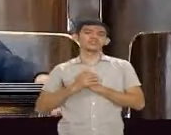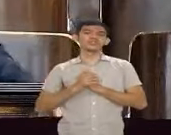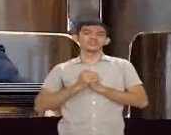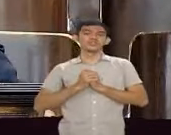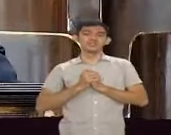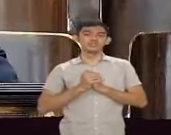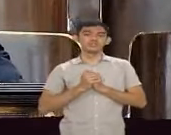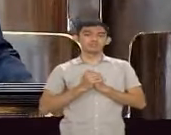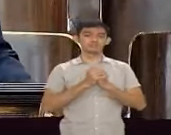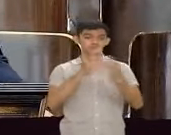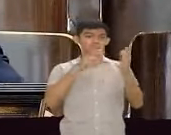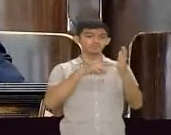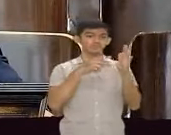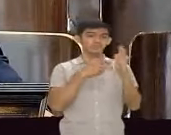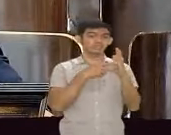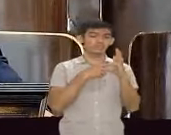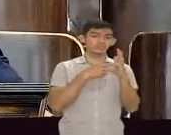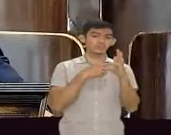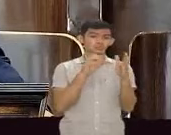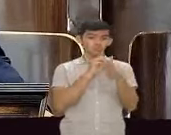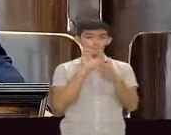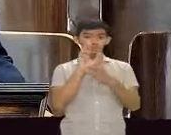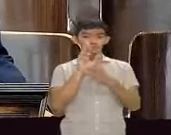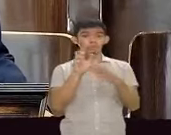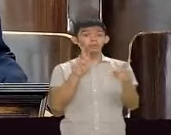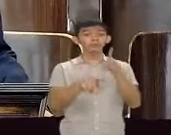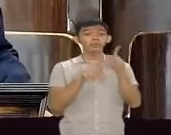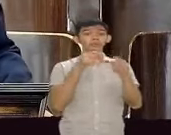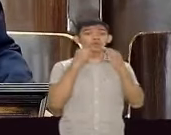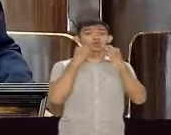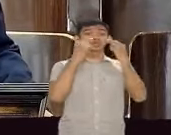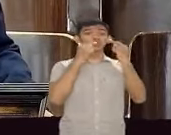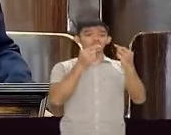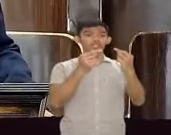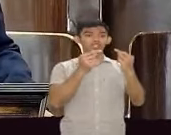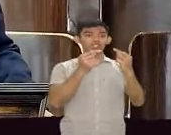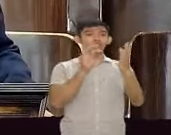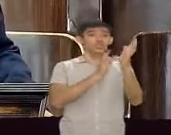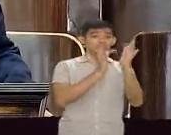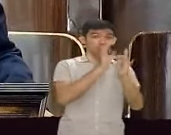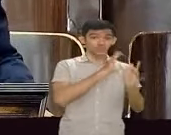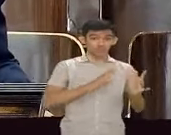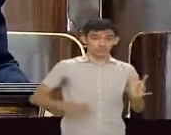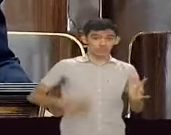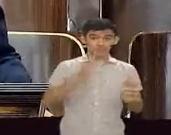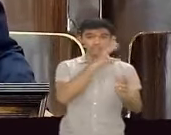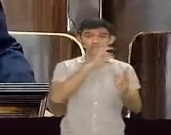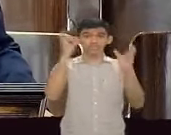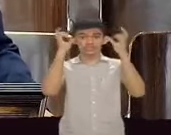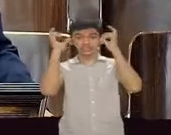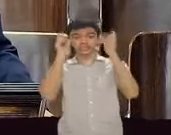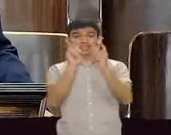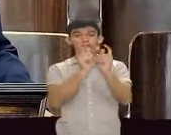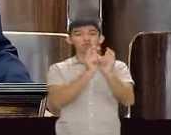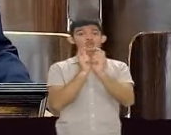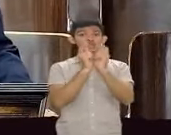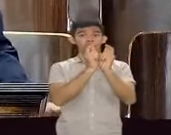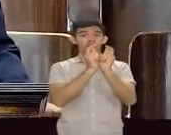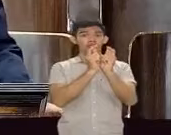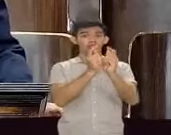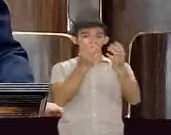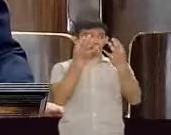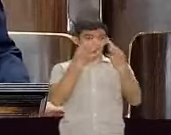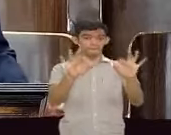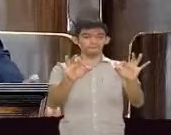kabarkada siya ni Satanas. Of course, these were the people who would not believe that Jesus Christ is God.